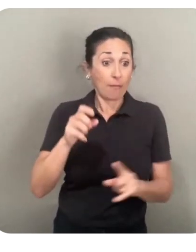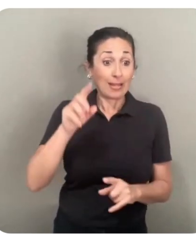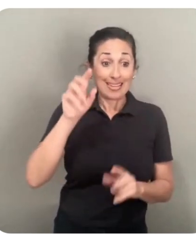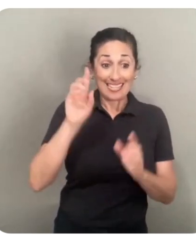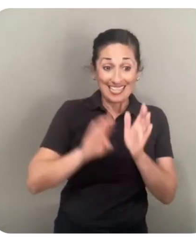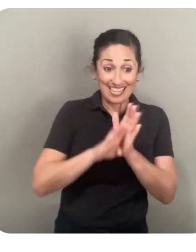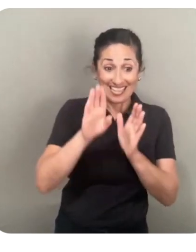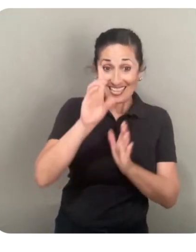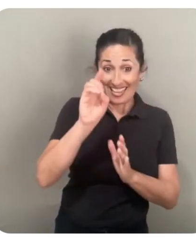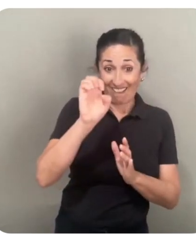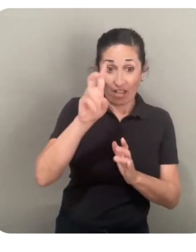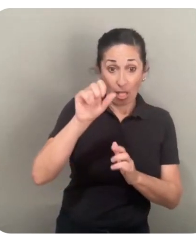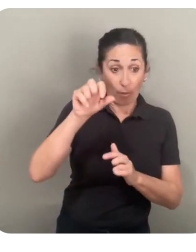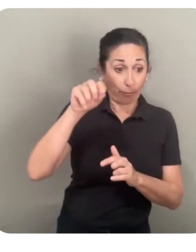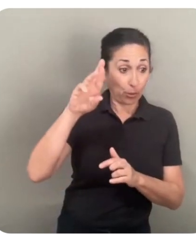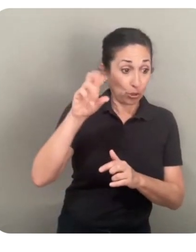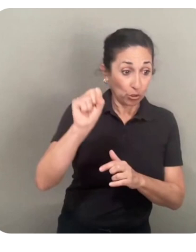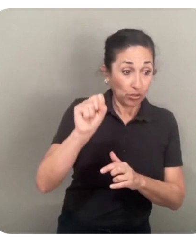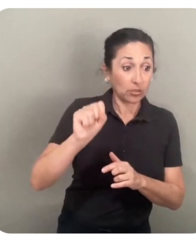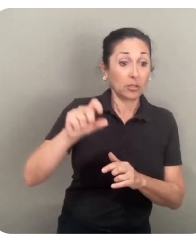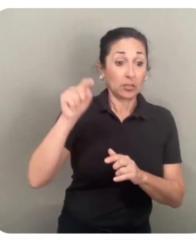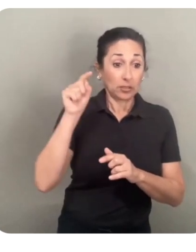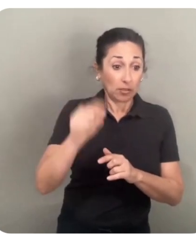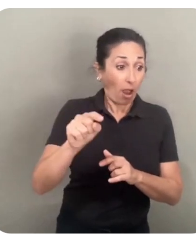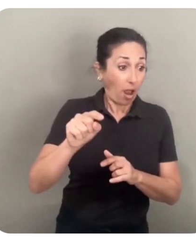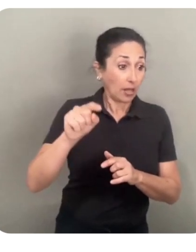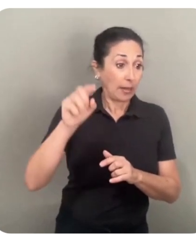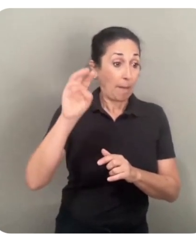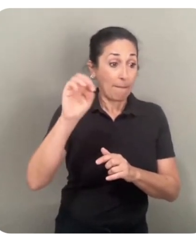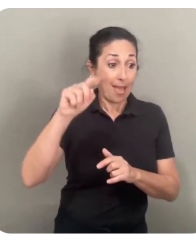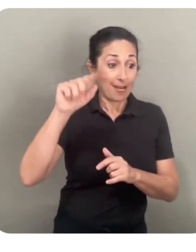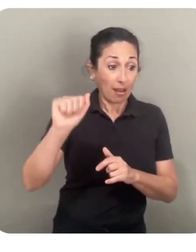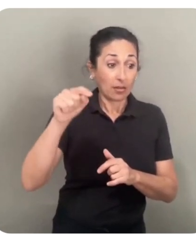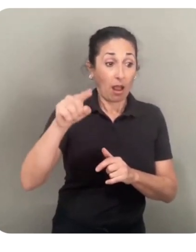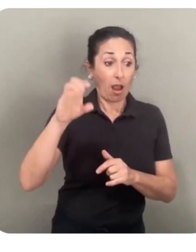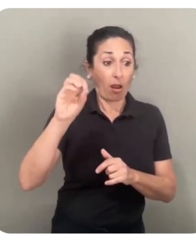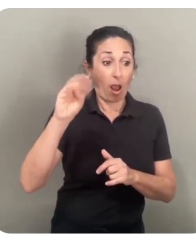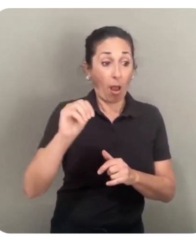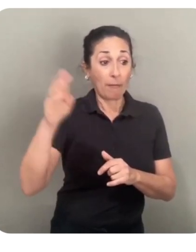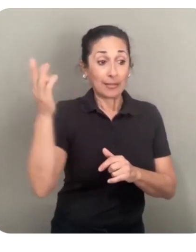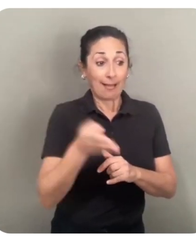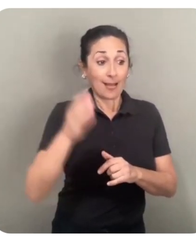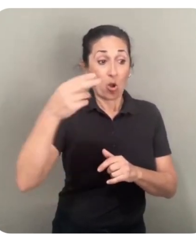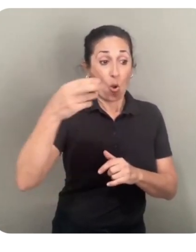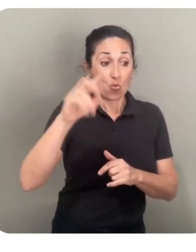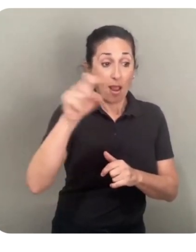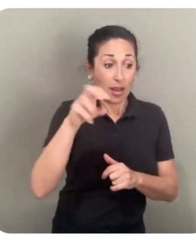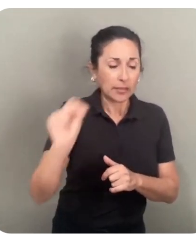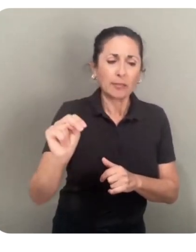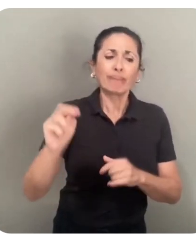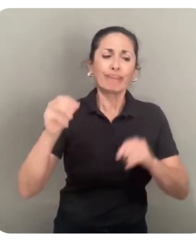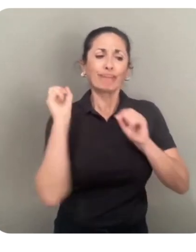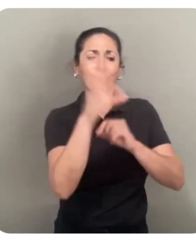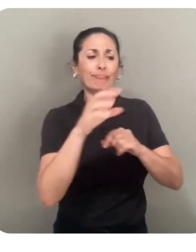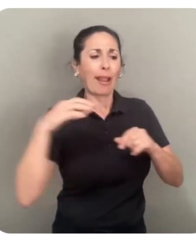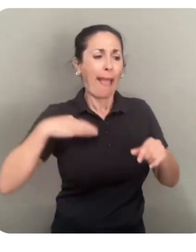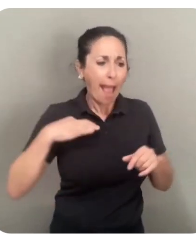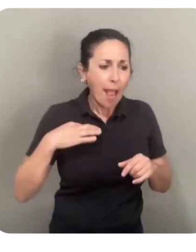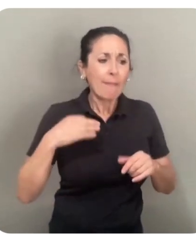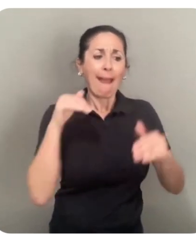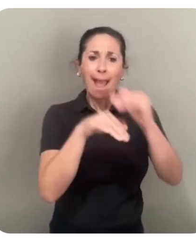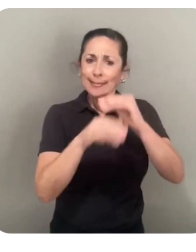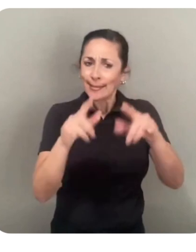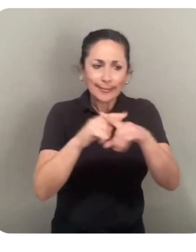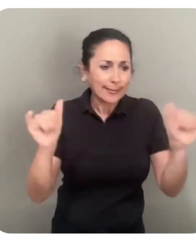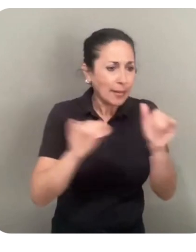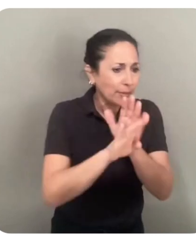developers.meta.com/horizon and submit your app. You'll have access to the same developer tools, such as early access, A/B testing,